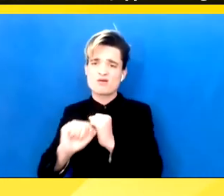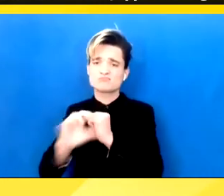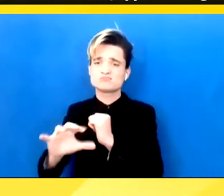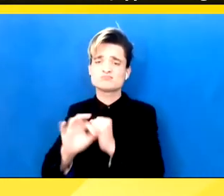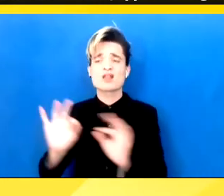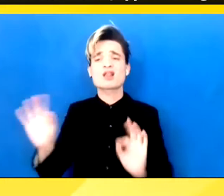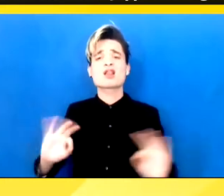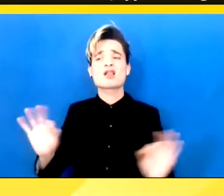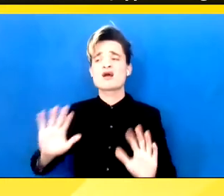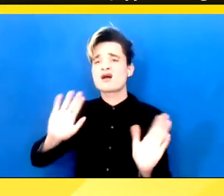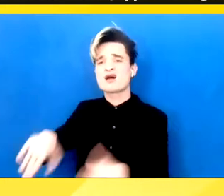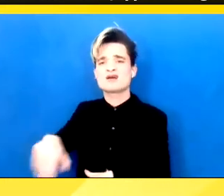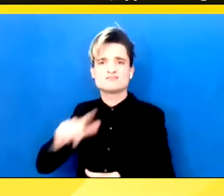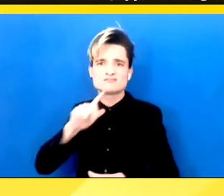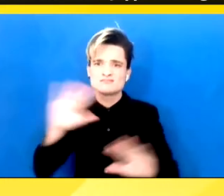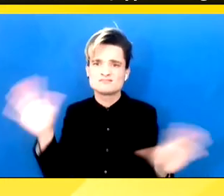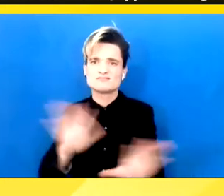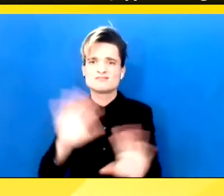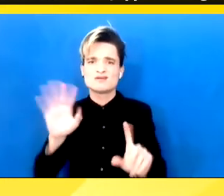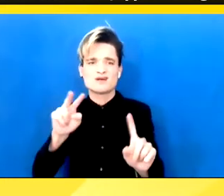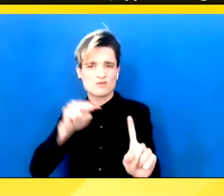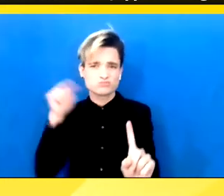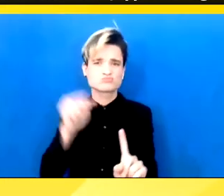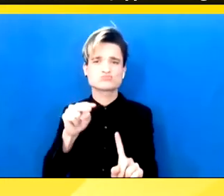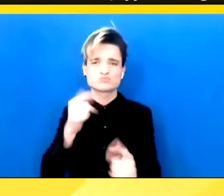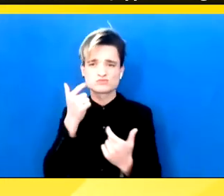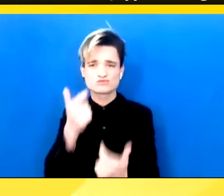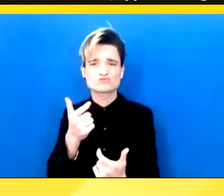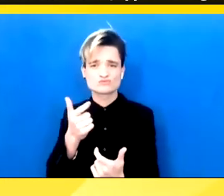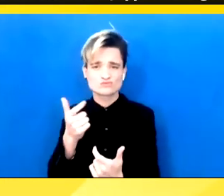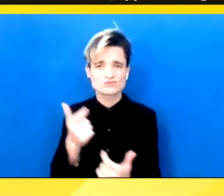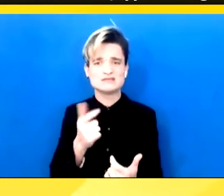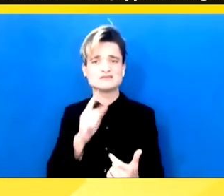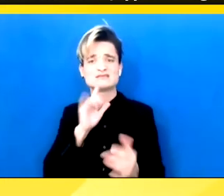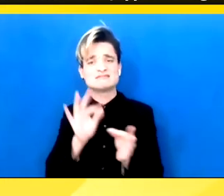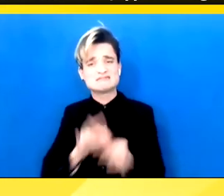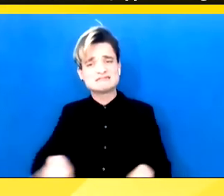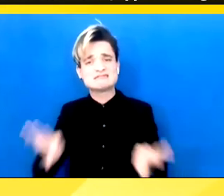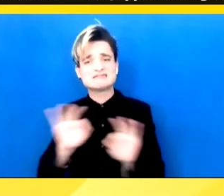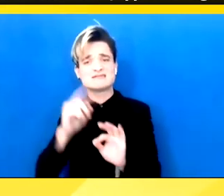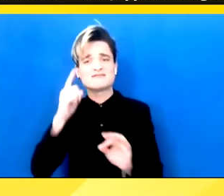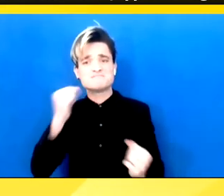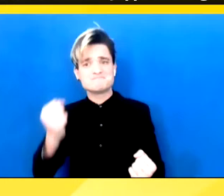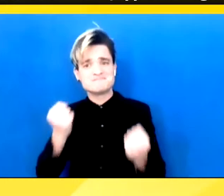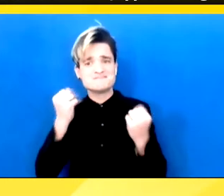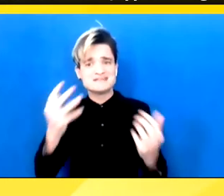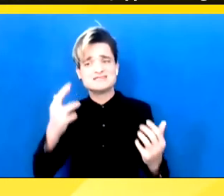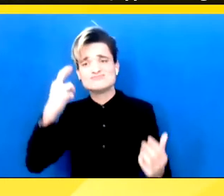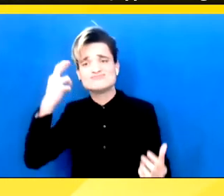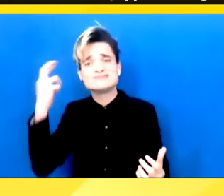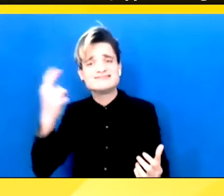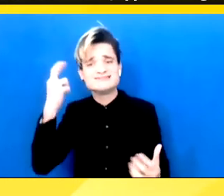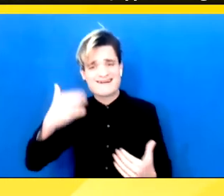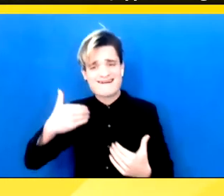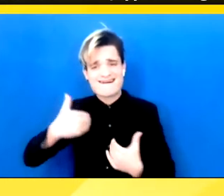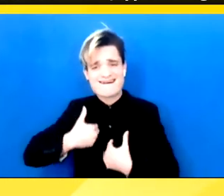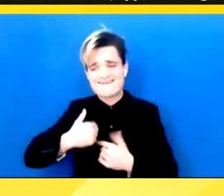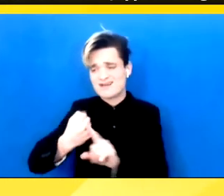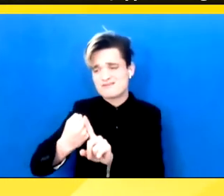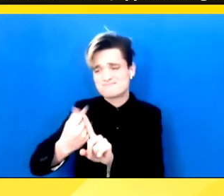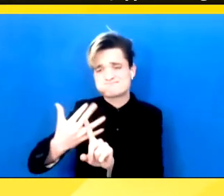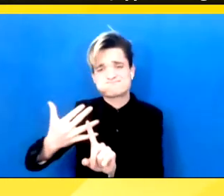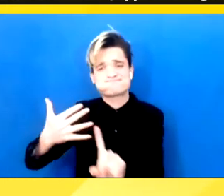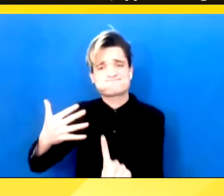It's important for so many reasons, because it's beyond, this is way beyond Bessemer. This is gonna change the lives